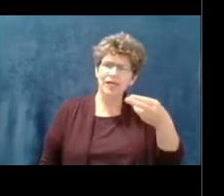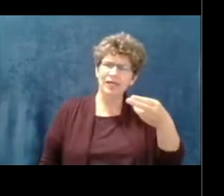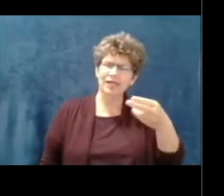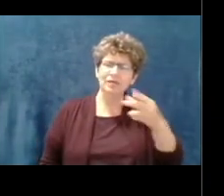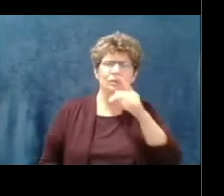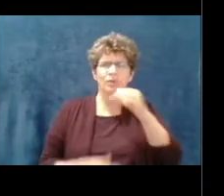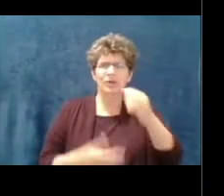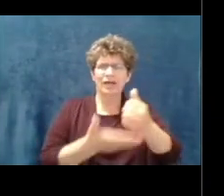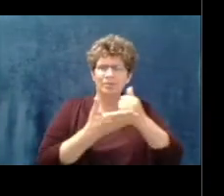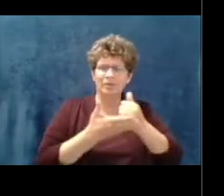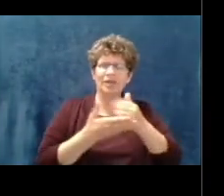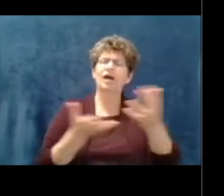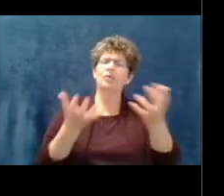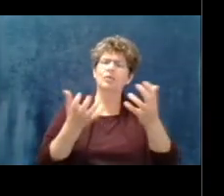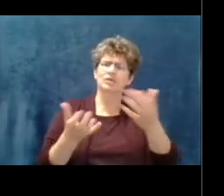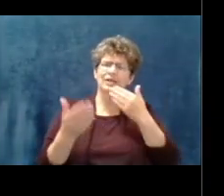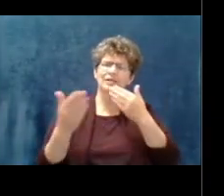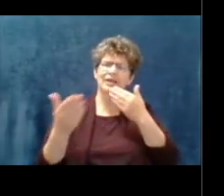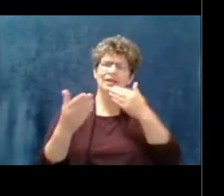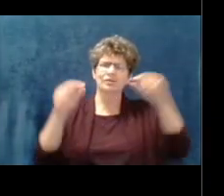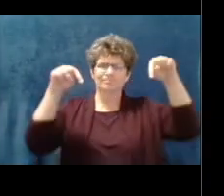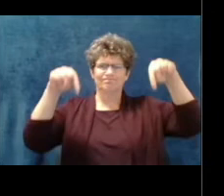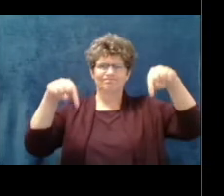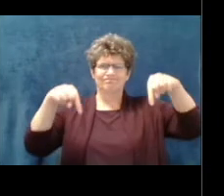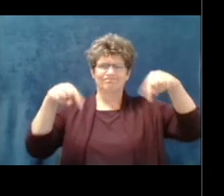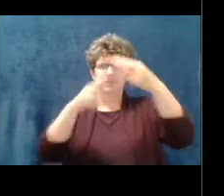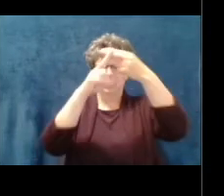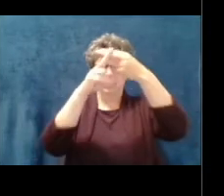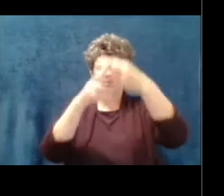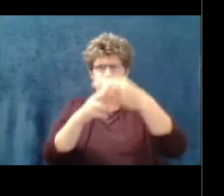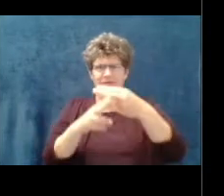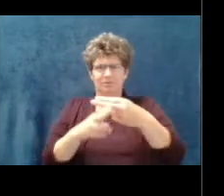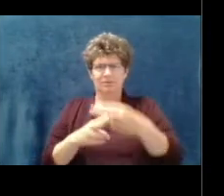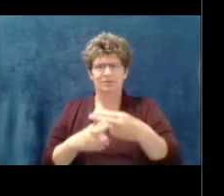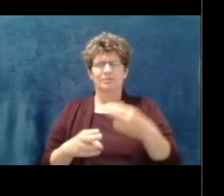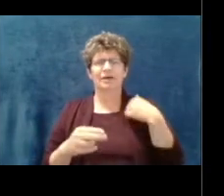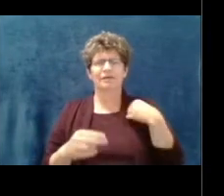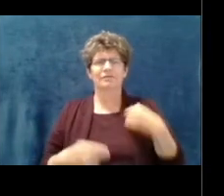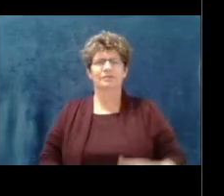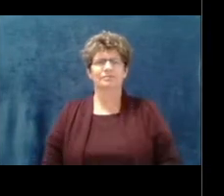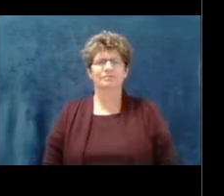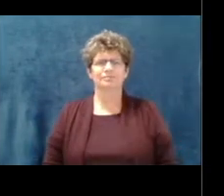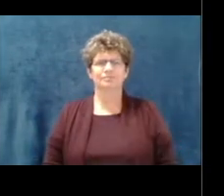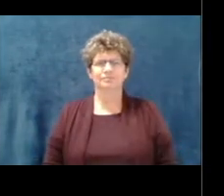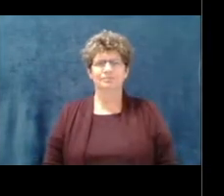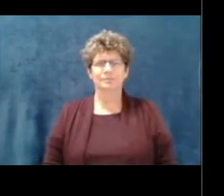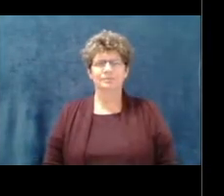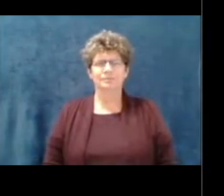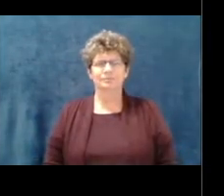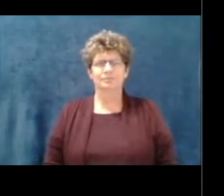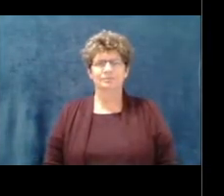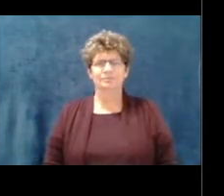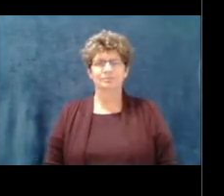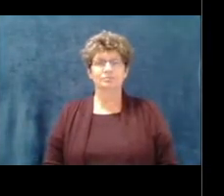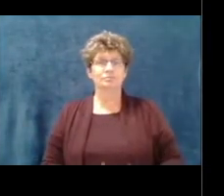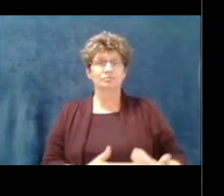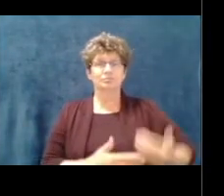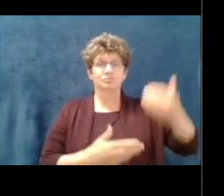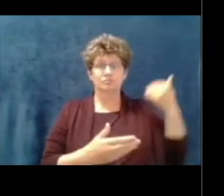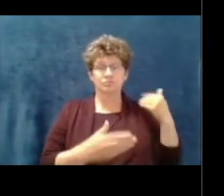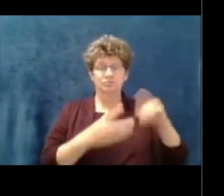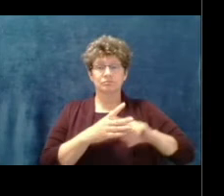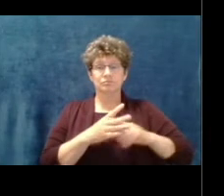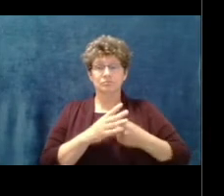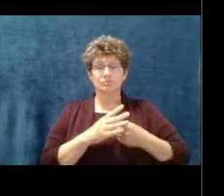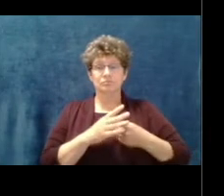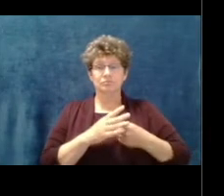people I want to thank here in addition, again, to the sponsors for the conference today. So before we start, I need to give you a